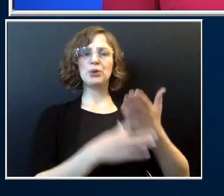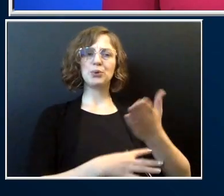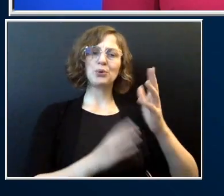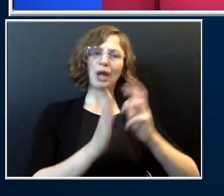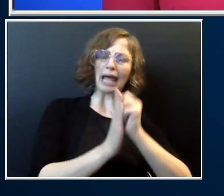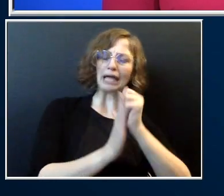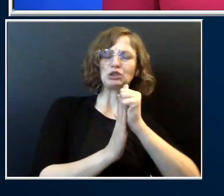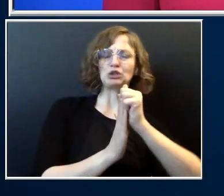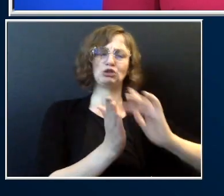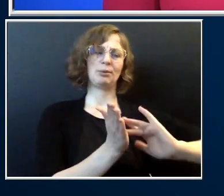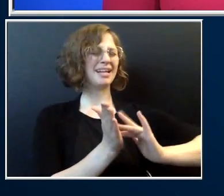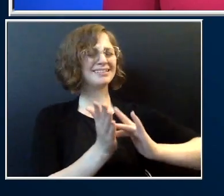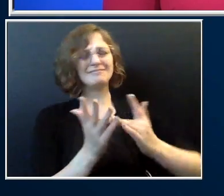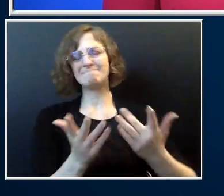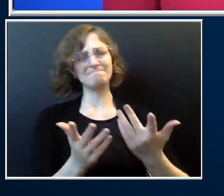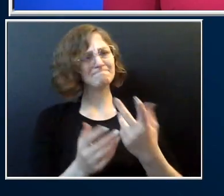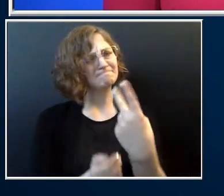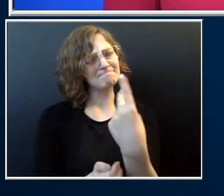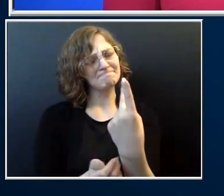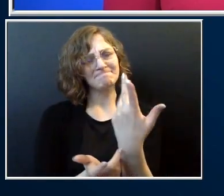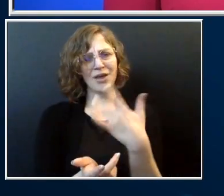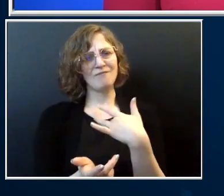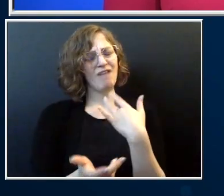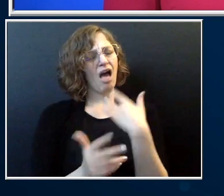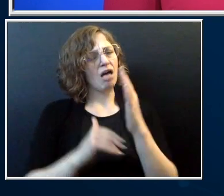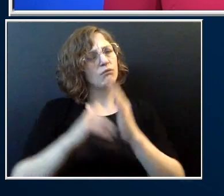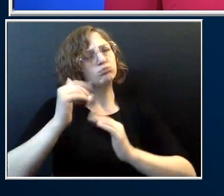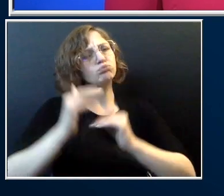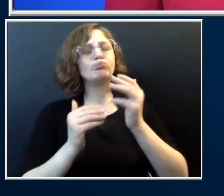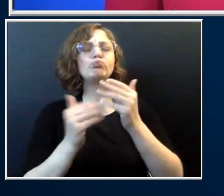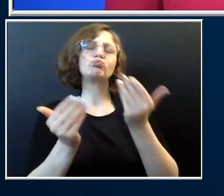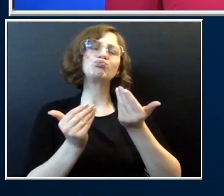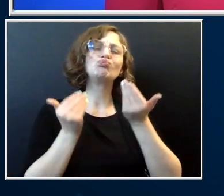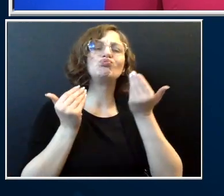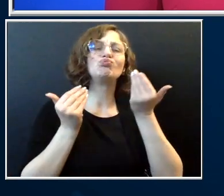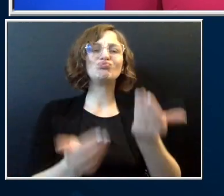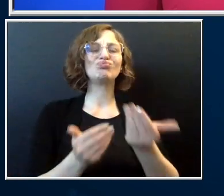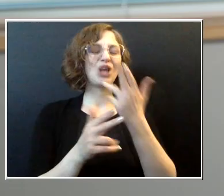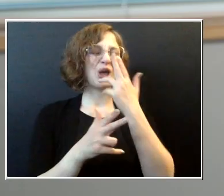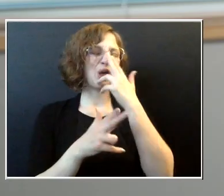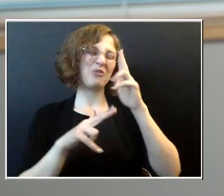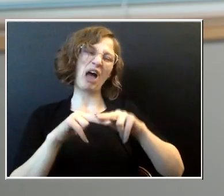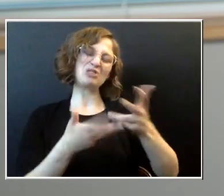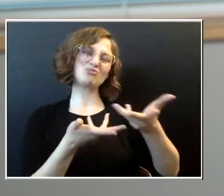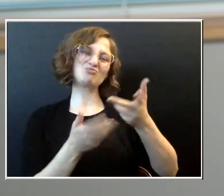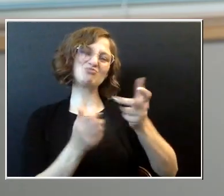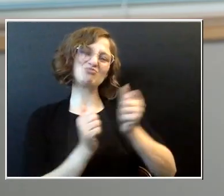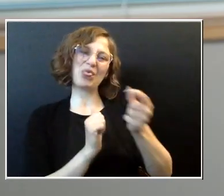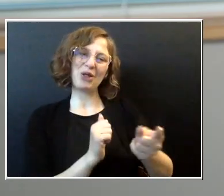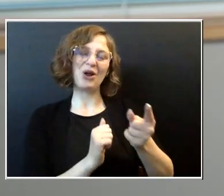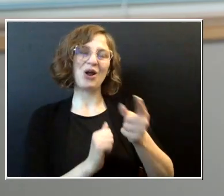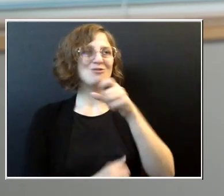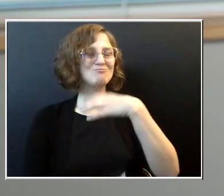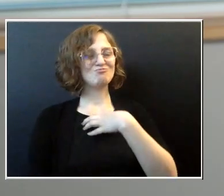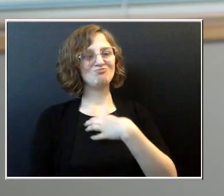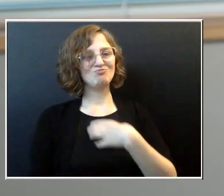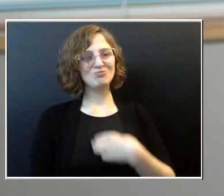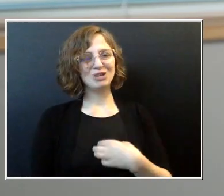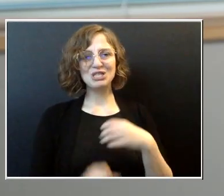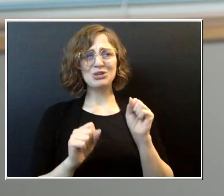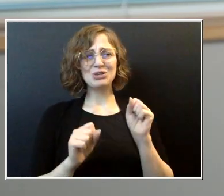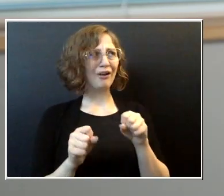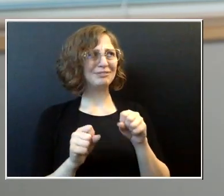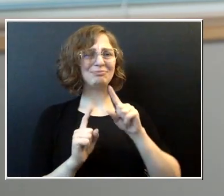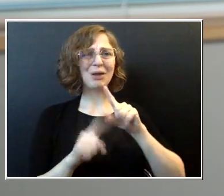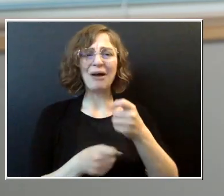to be able to spend time with her. And she's one of those patients where you wish you could have coffee dates with her and catch